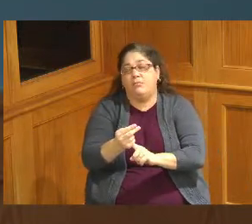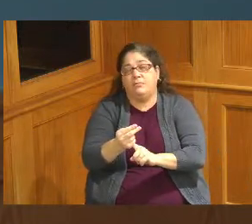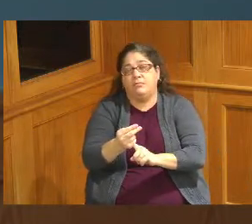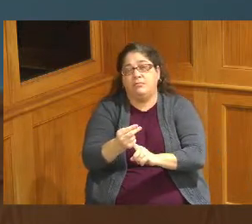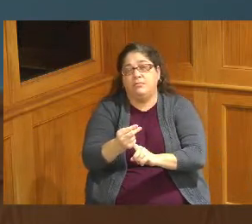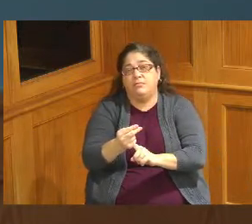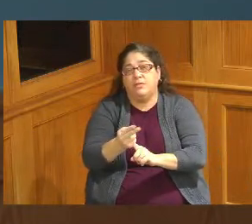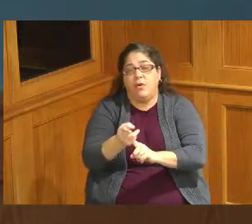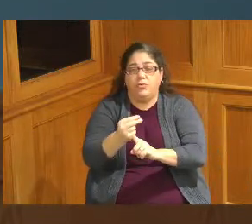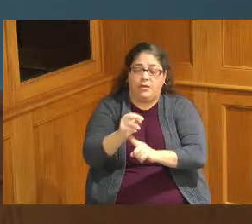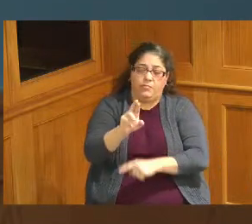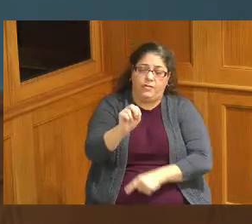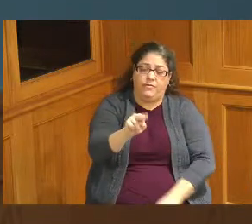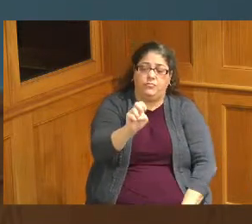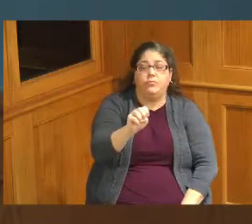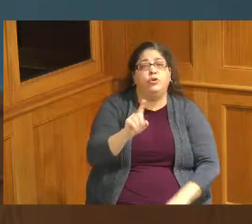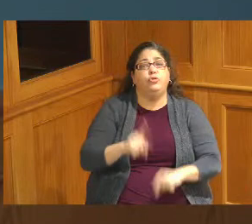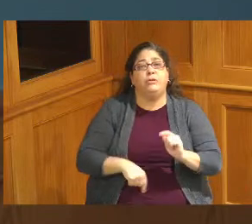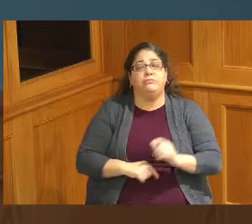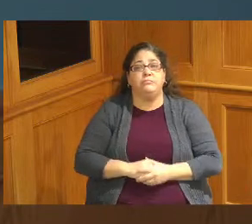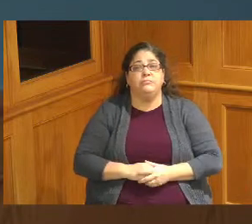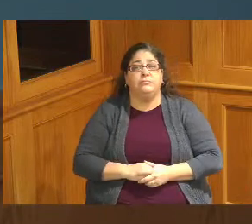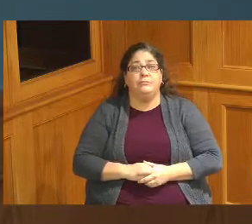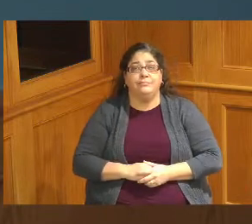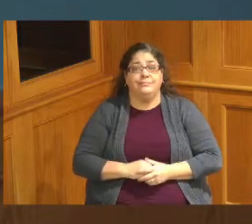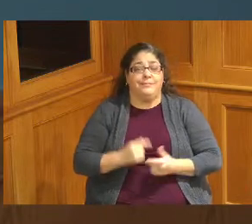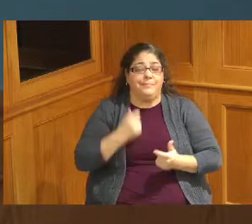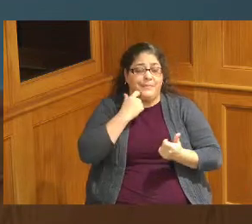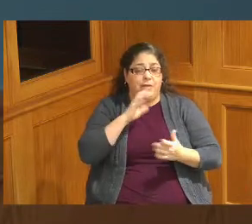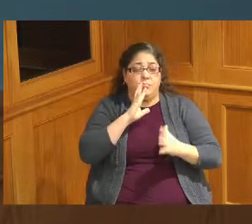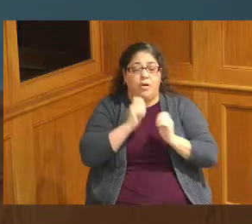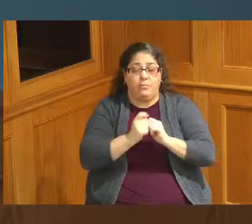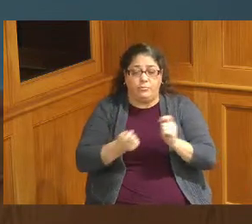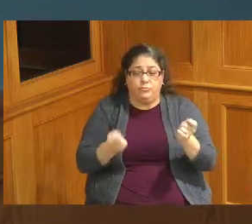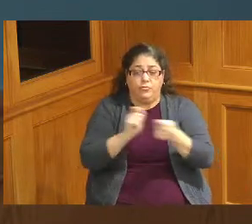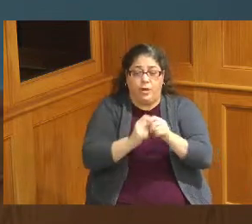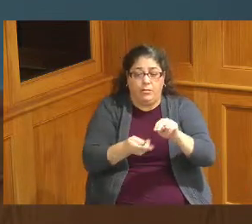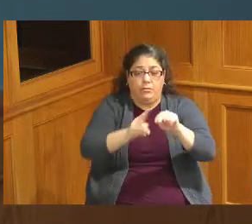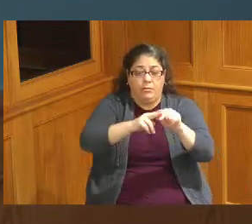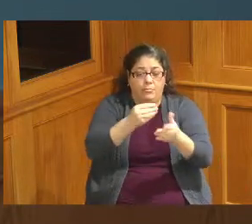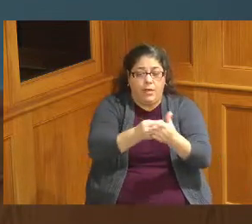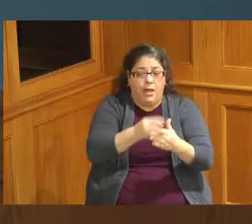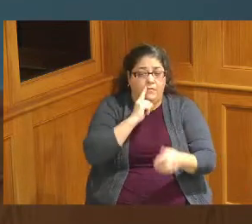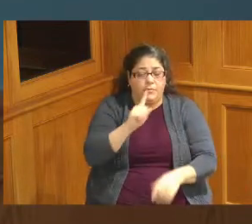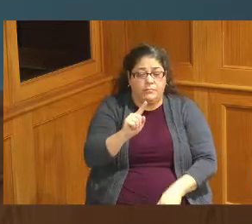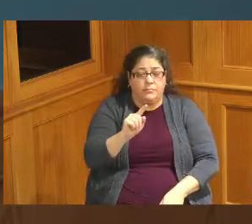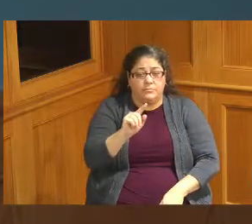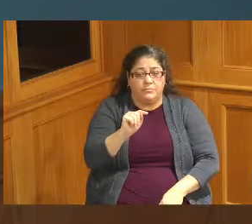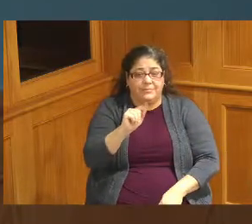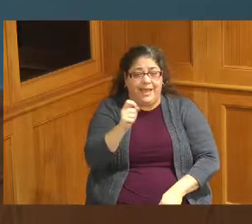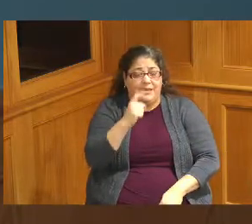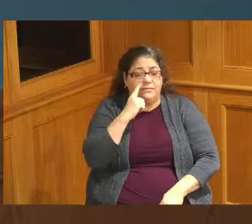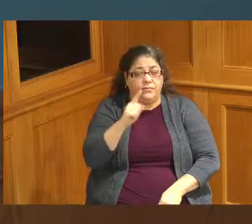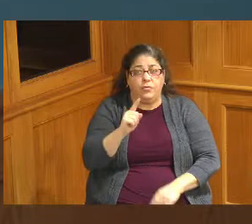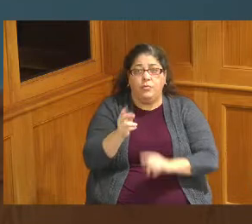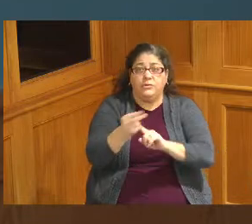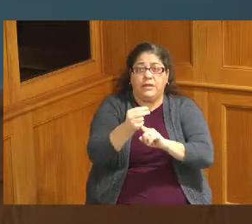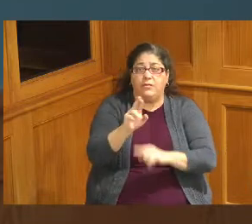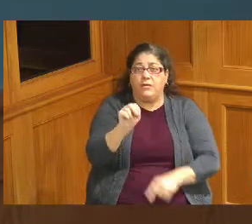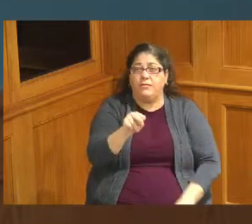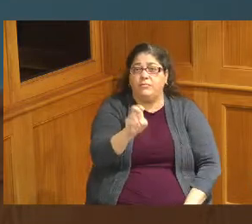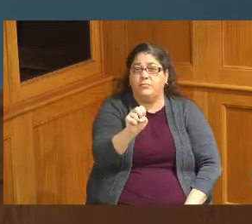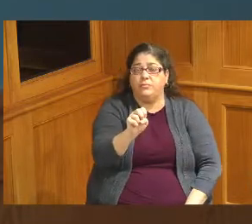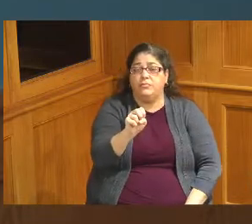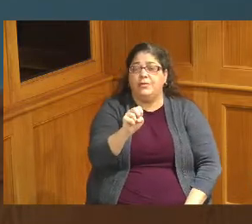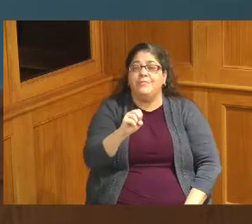the hotel revenue. We just did a big thing with the hotel revenue to pay for convention center. Well, what was one of the biggest events, and I'm not